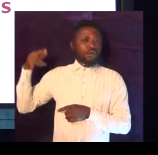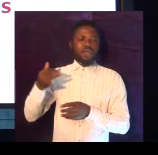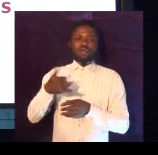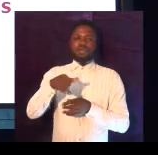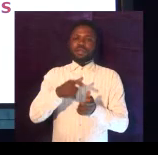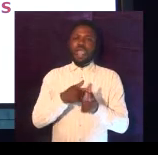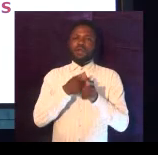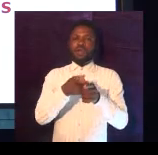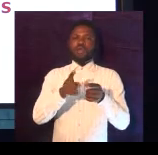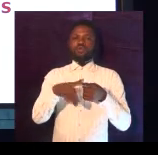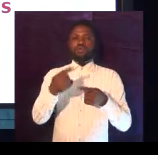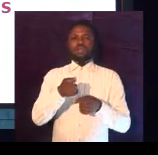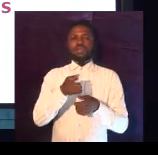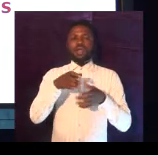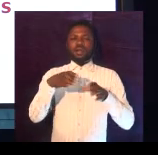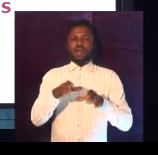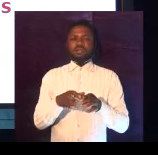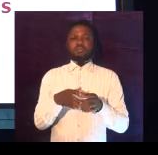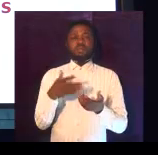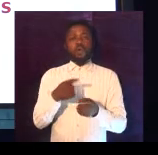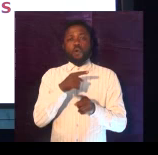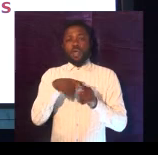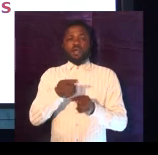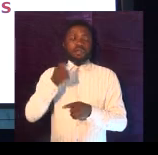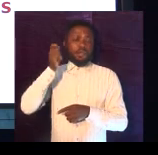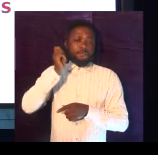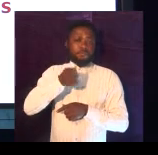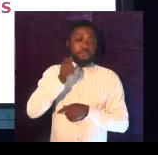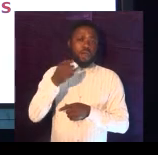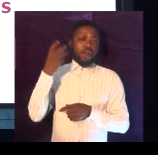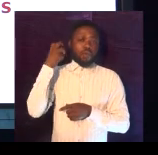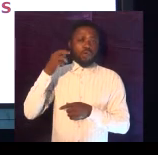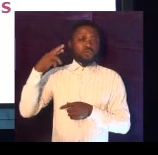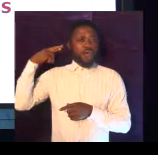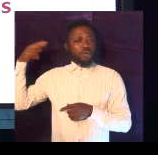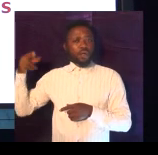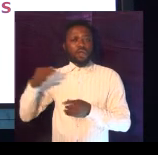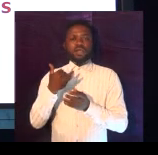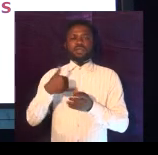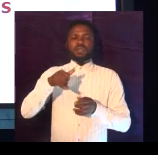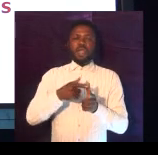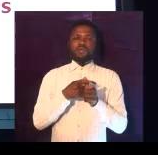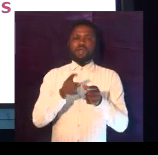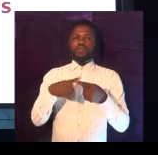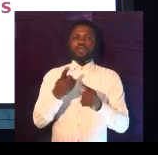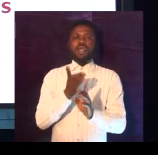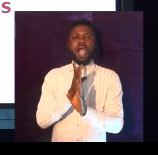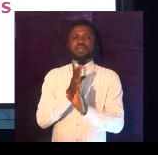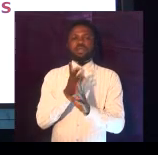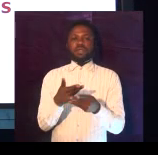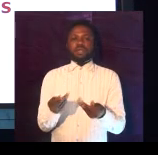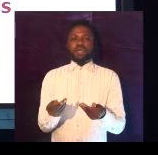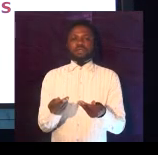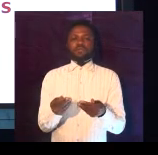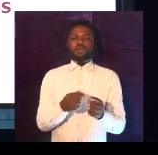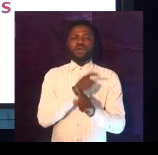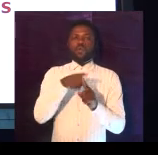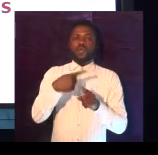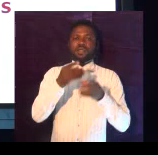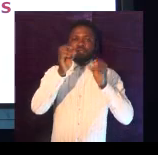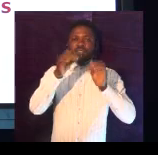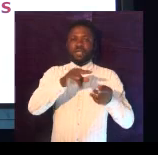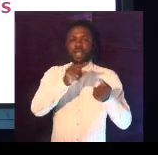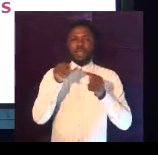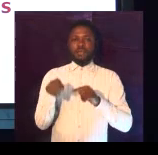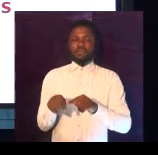rung, they ran to the class. You might even say when the bell was rung, they ran to the assembly ground. Number